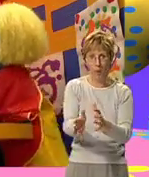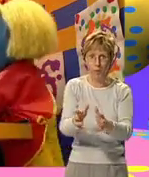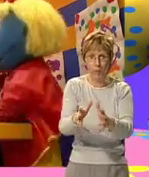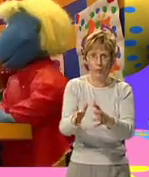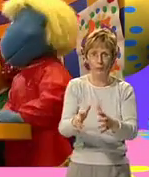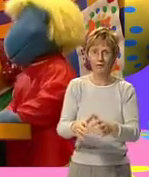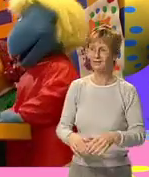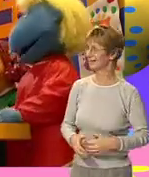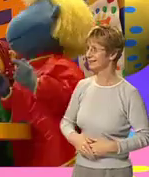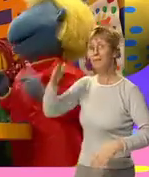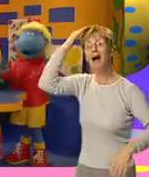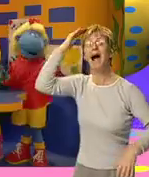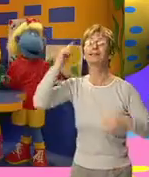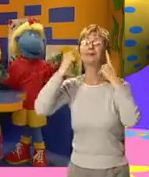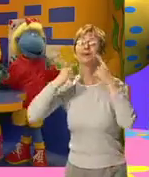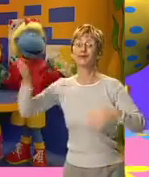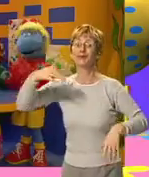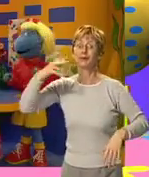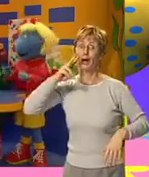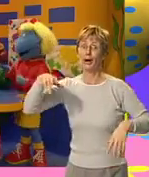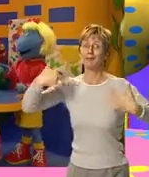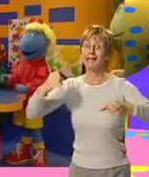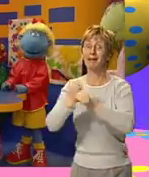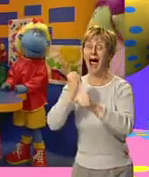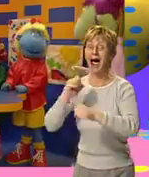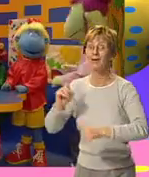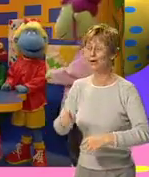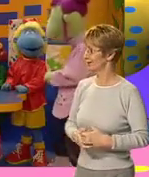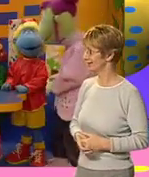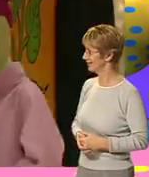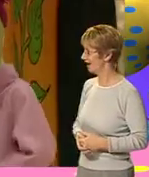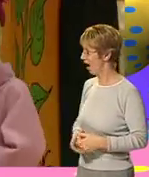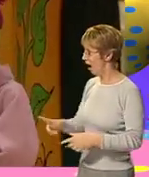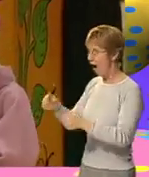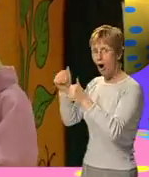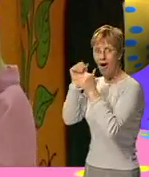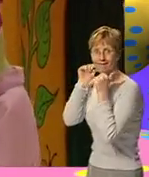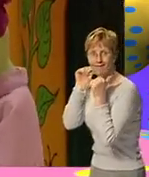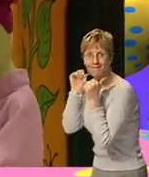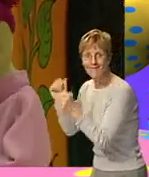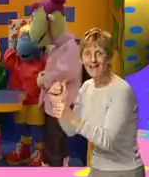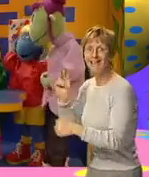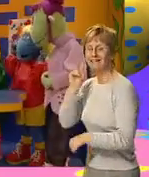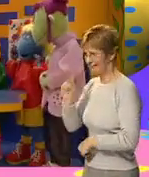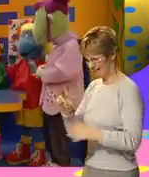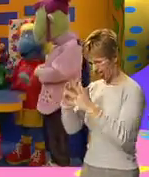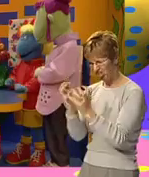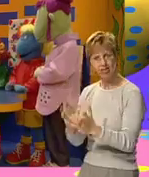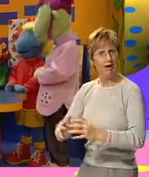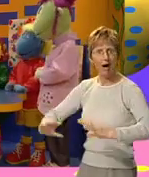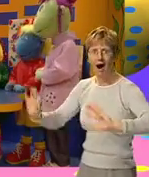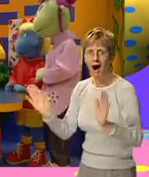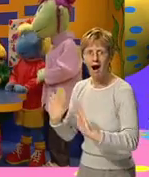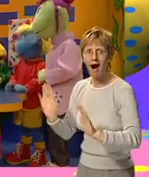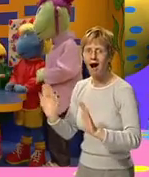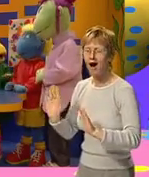clay. Max, Judy, come and have a look what we've made. Oh, very good. Well done, everyone. Yeah, well